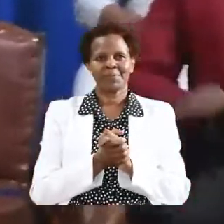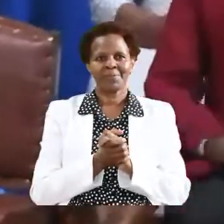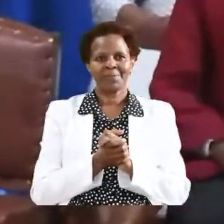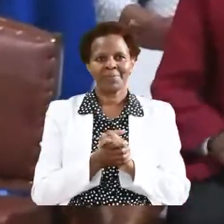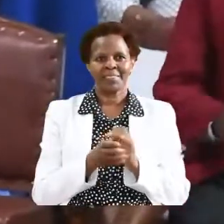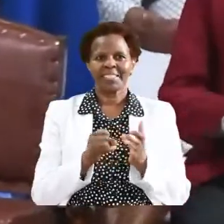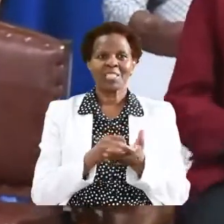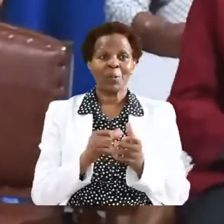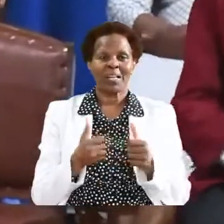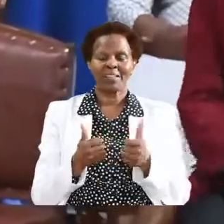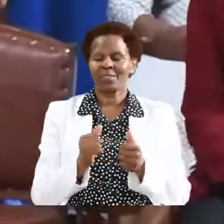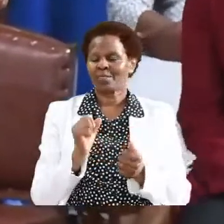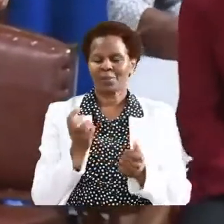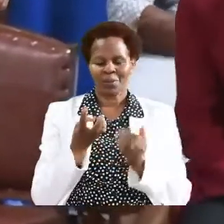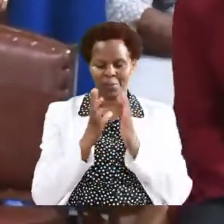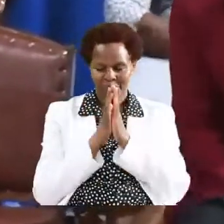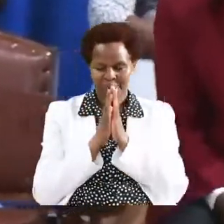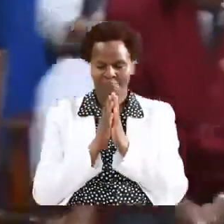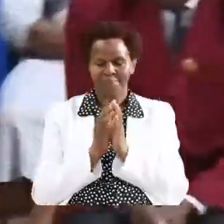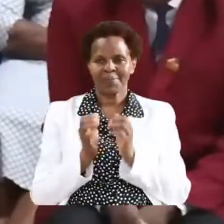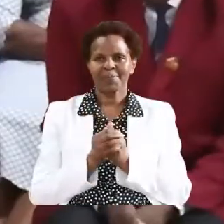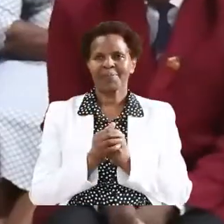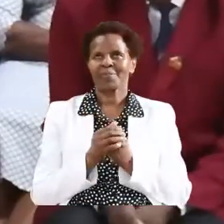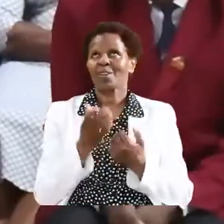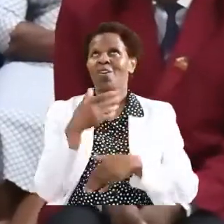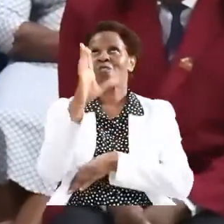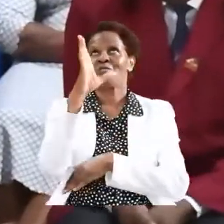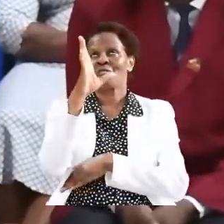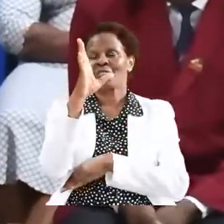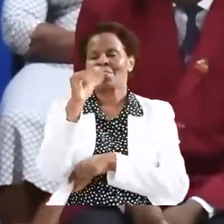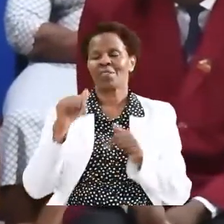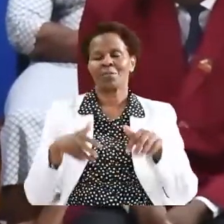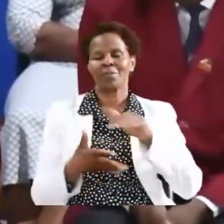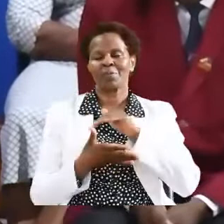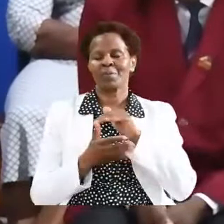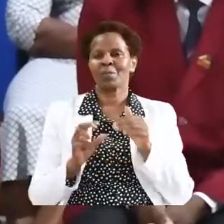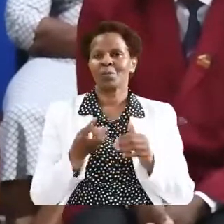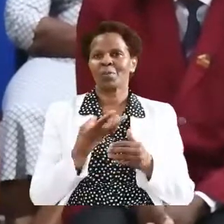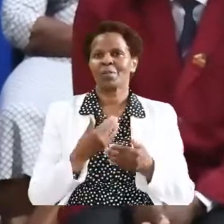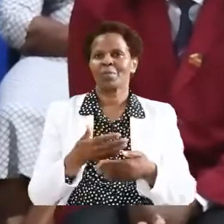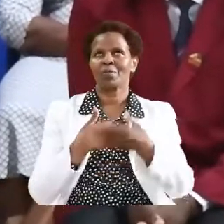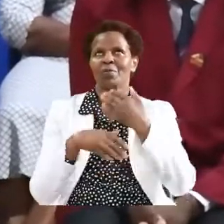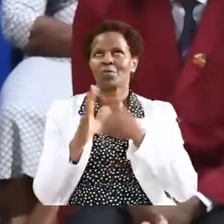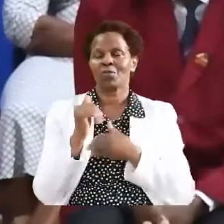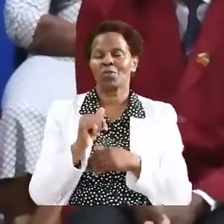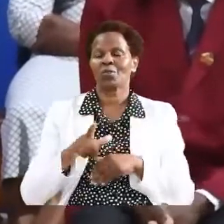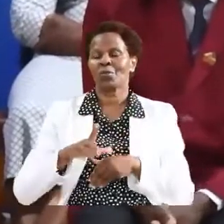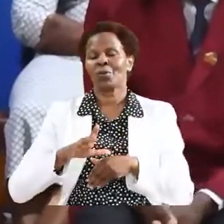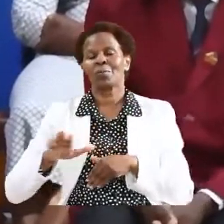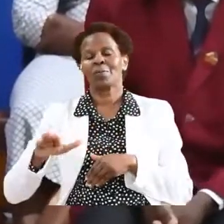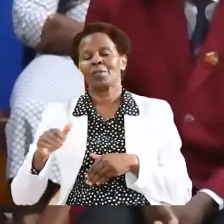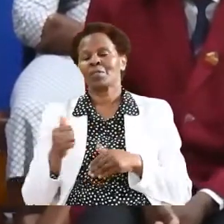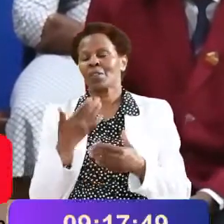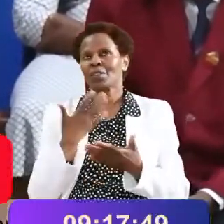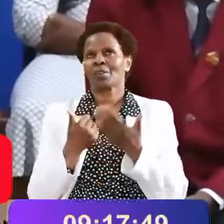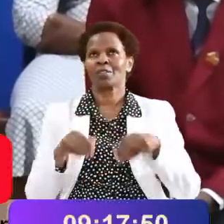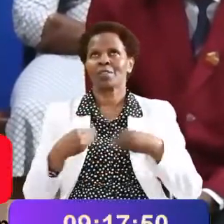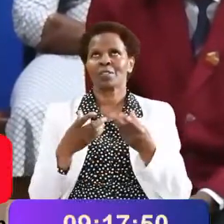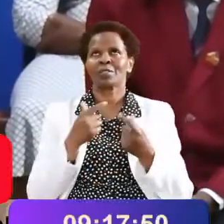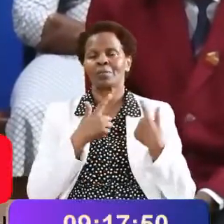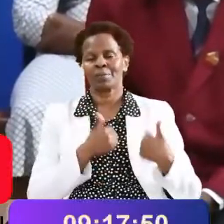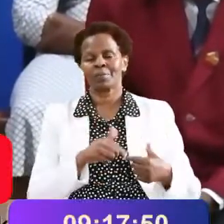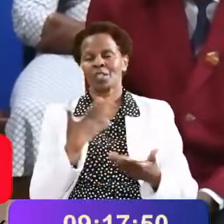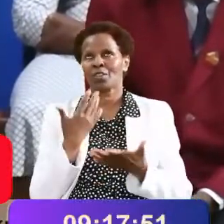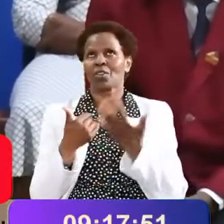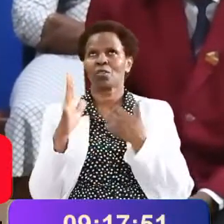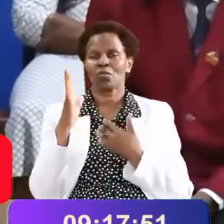Let us pray. Our God and our Father, this morning we come before your presence with thanksgiving in our hearts. Thank you